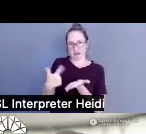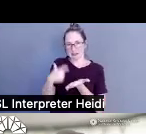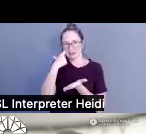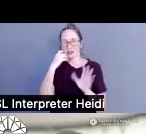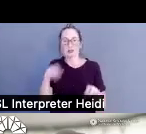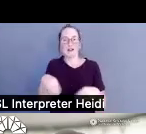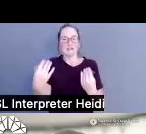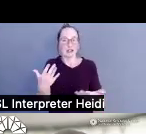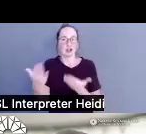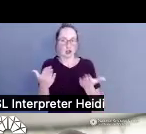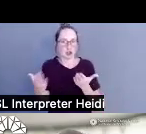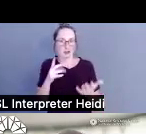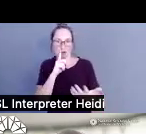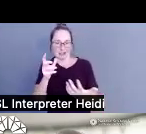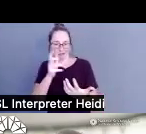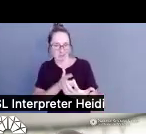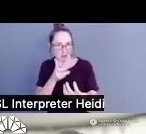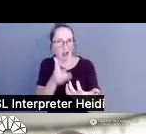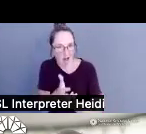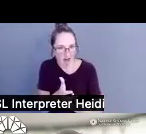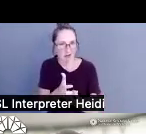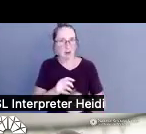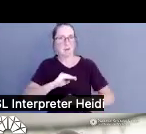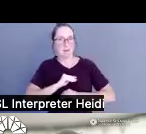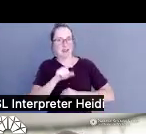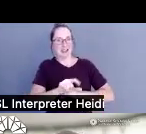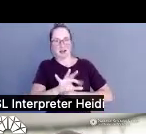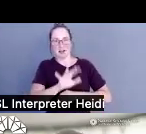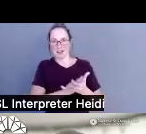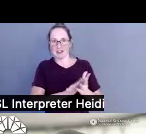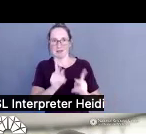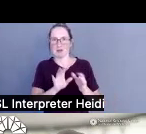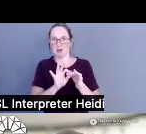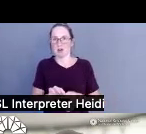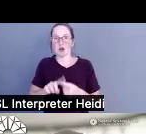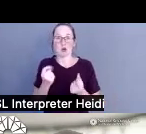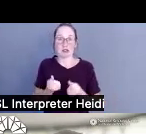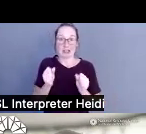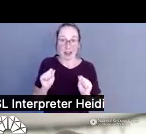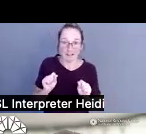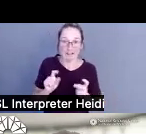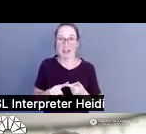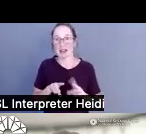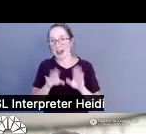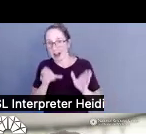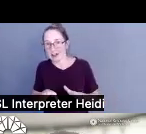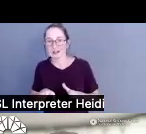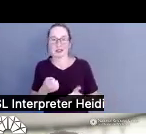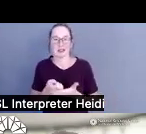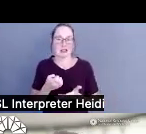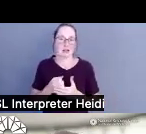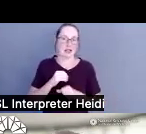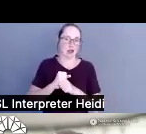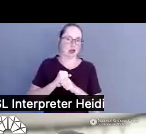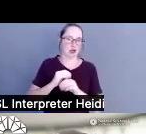providing services that are tailored to meet the needs of this population related to safety, housing, and economic